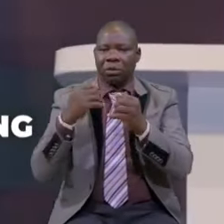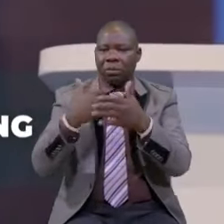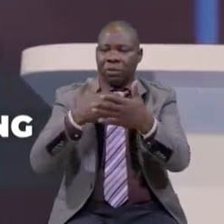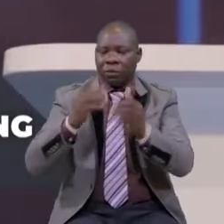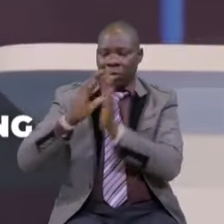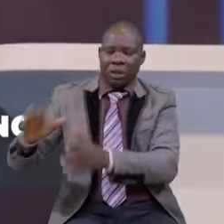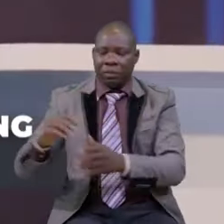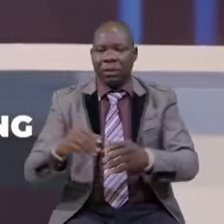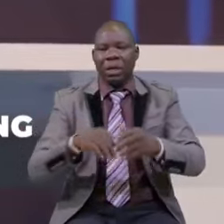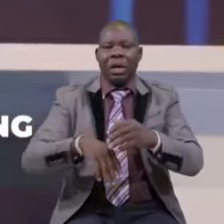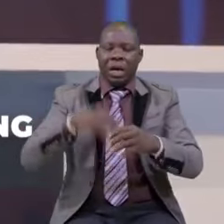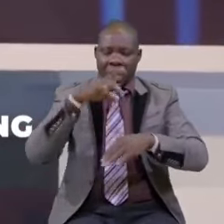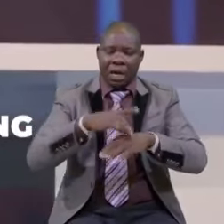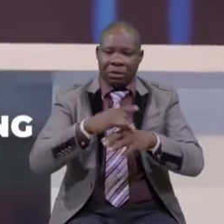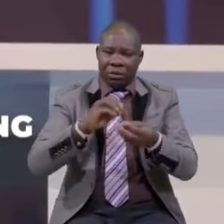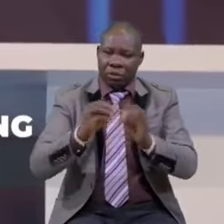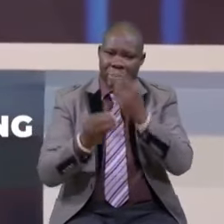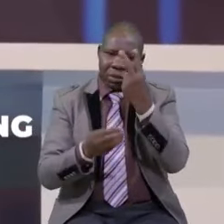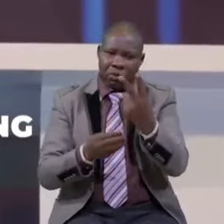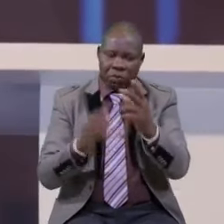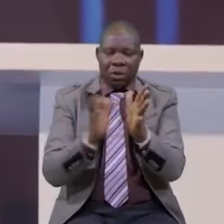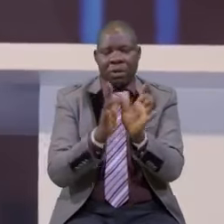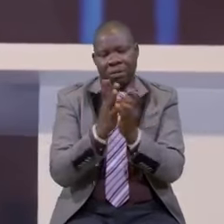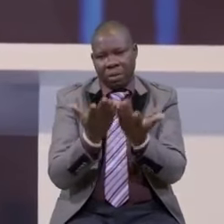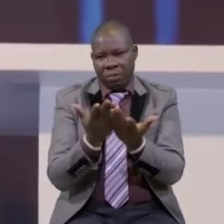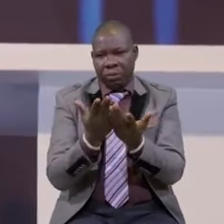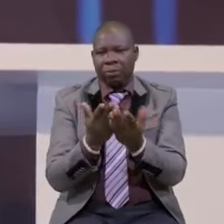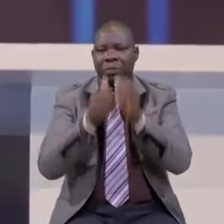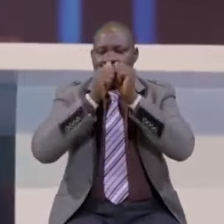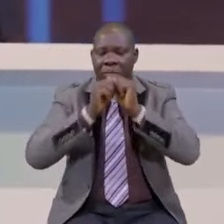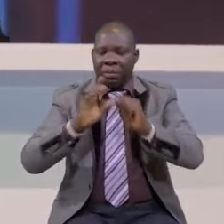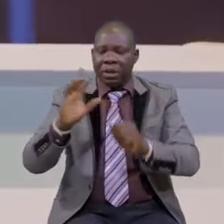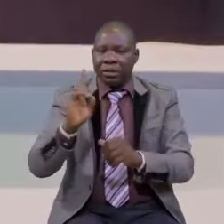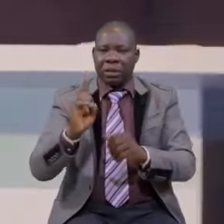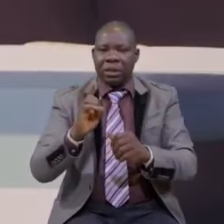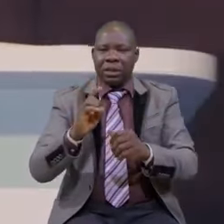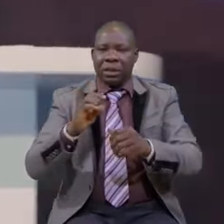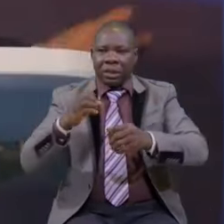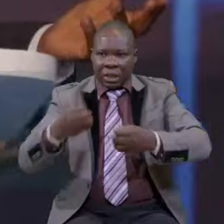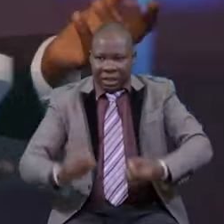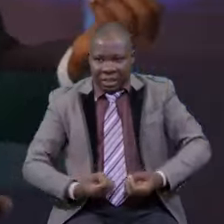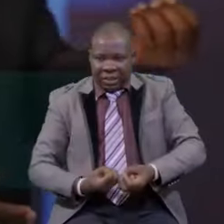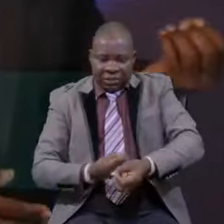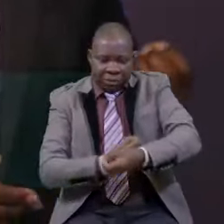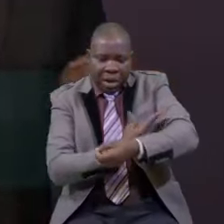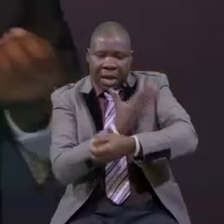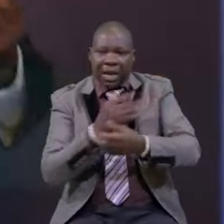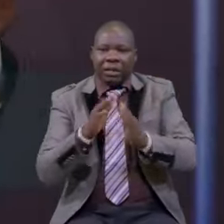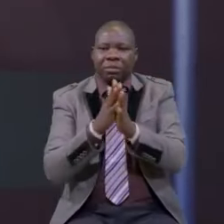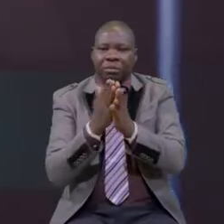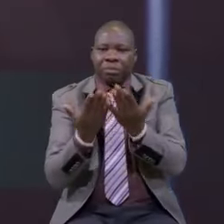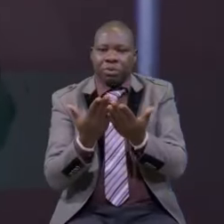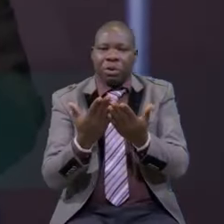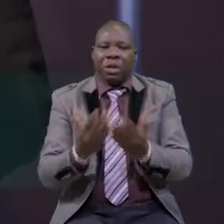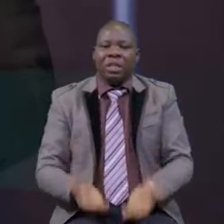Bible. Blessed, inspired book, lifting everyone. That's the Bible, and that's the constitution of